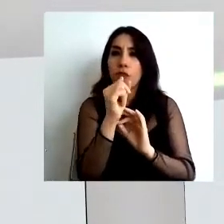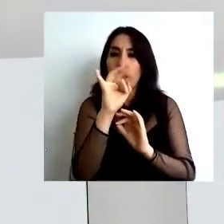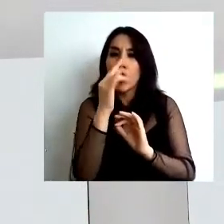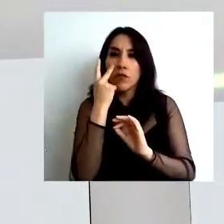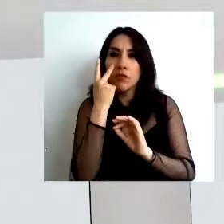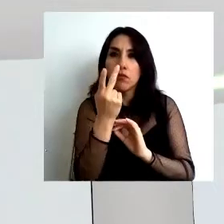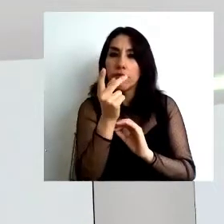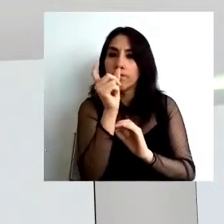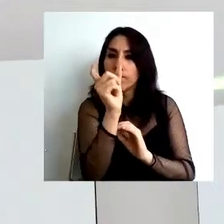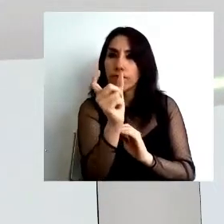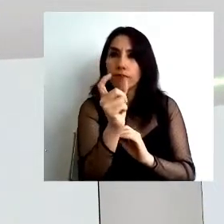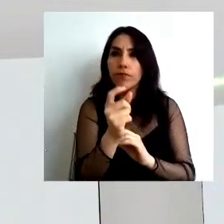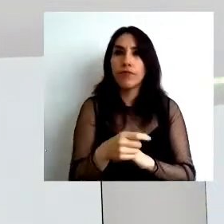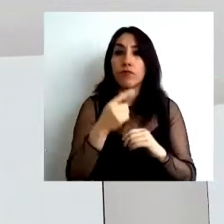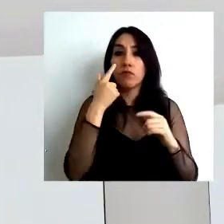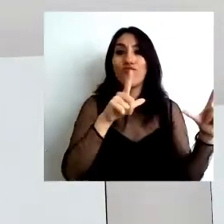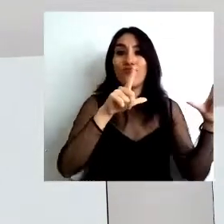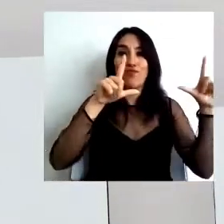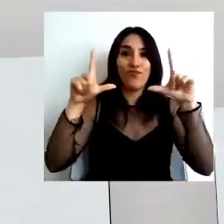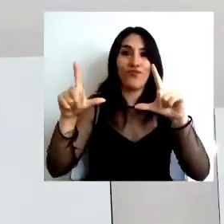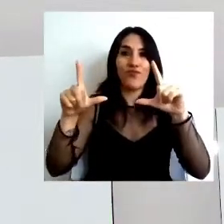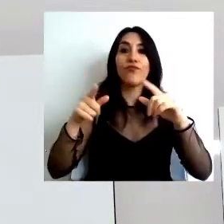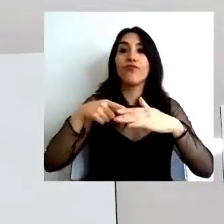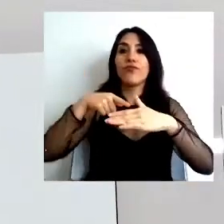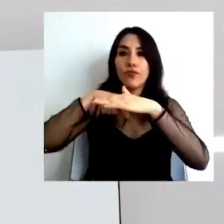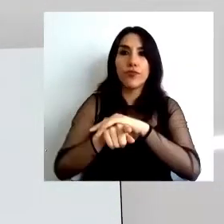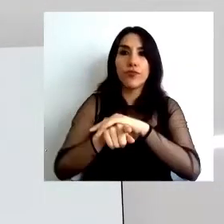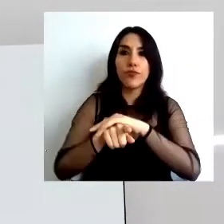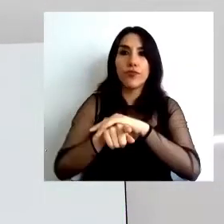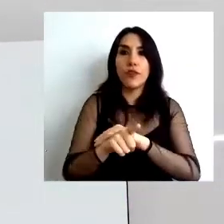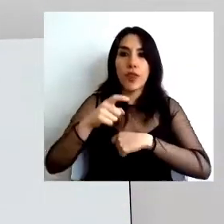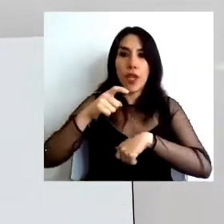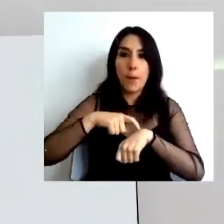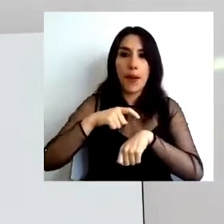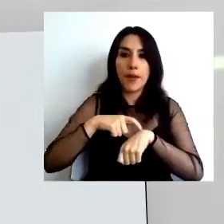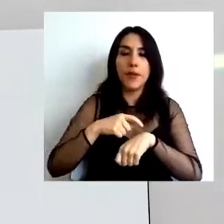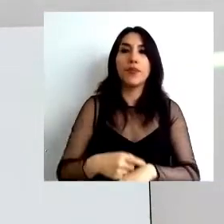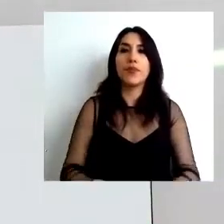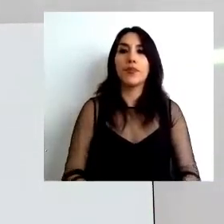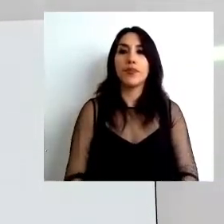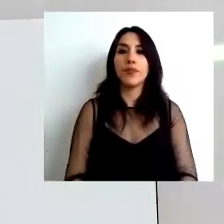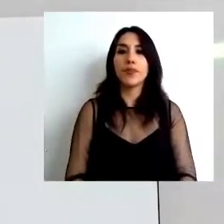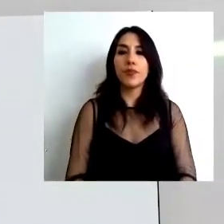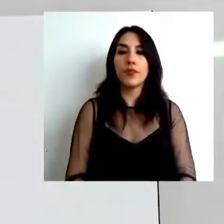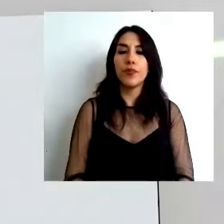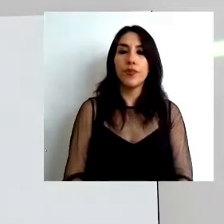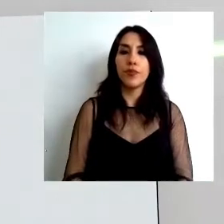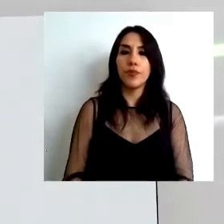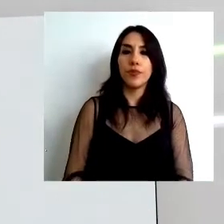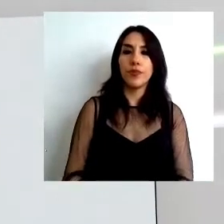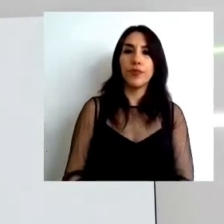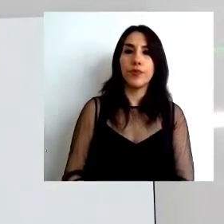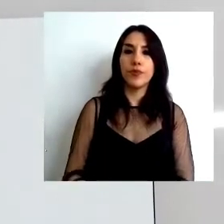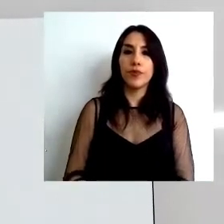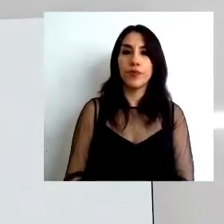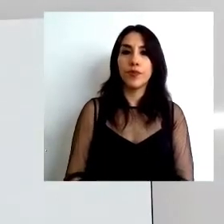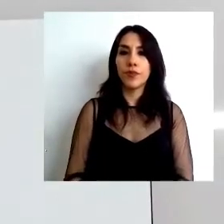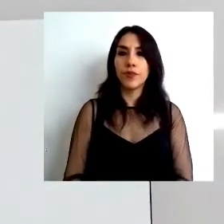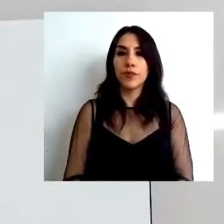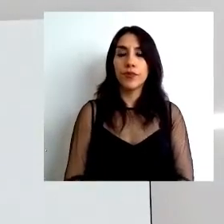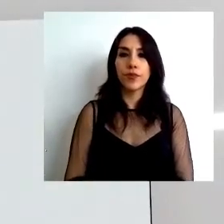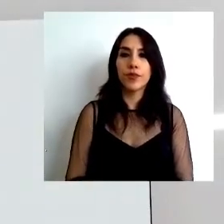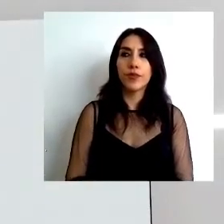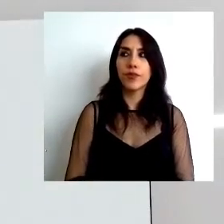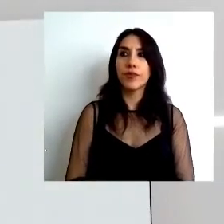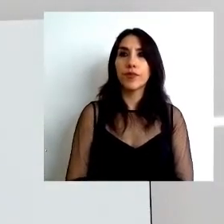vertical axis indicates social impact. And we see here two different types of